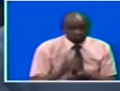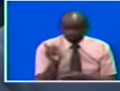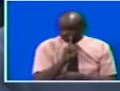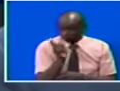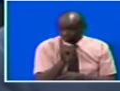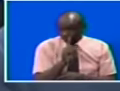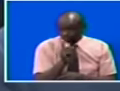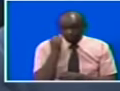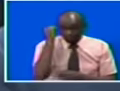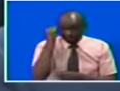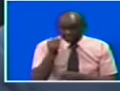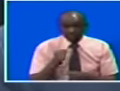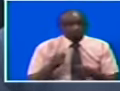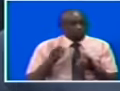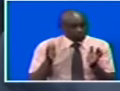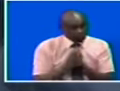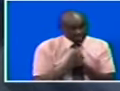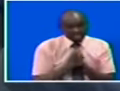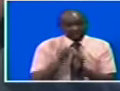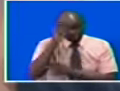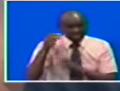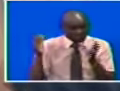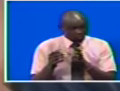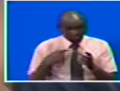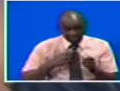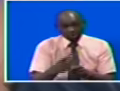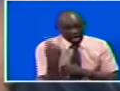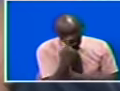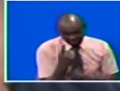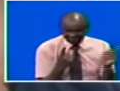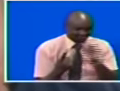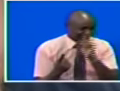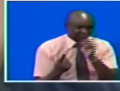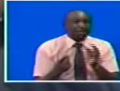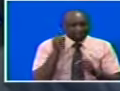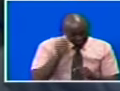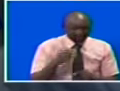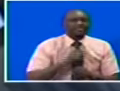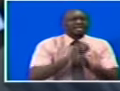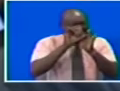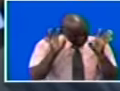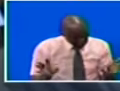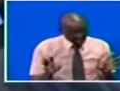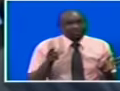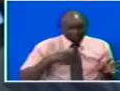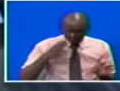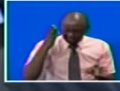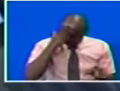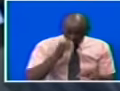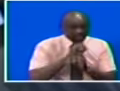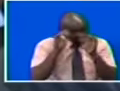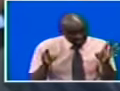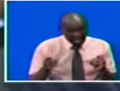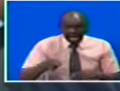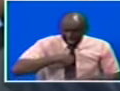vita vya kisiasa na Jubilee. Kwa hivyo ni lazima hiyo ieleweke, jameni, naomba kwamba ieleweke wazi